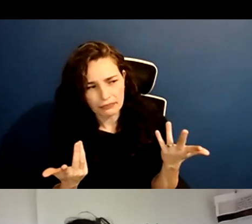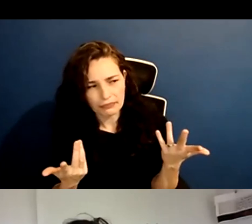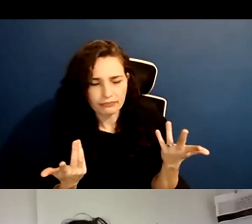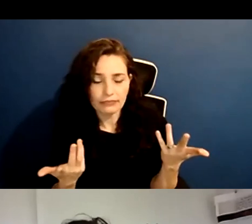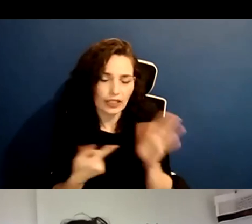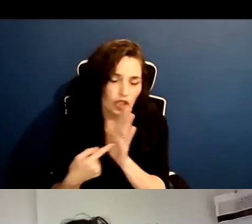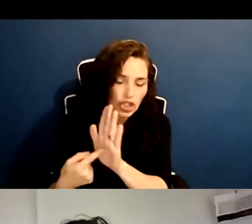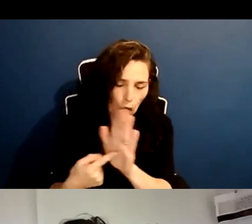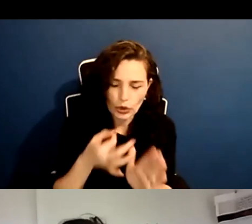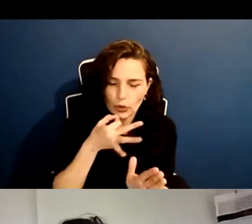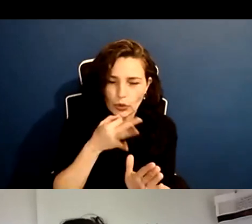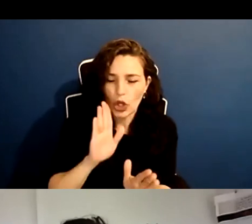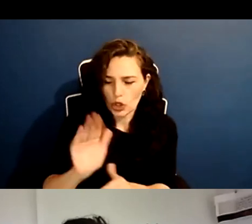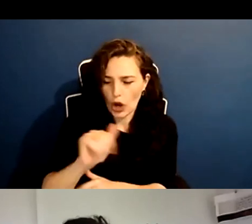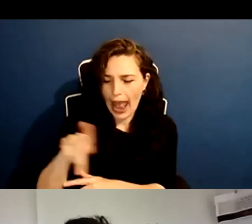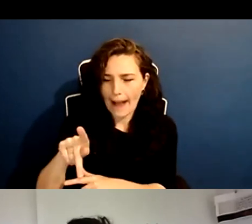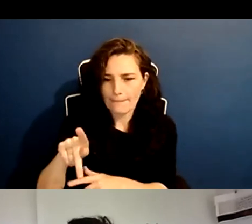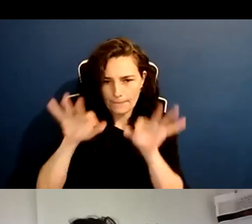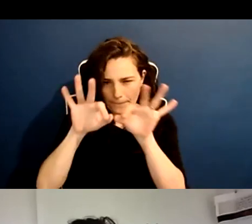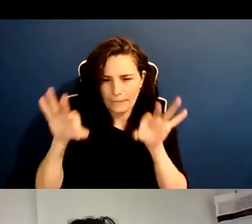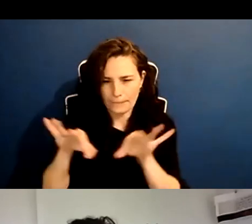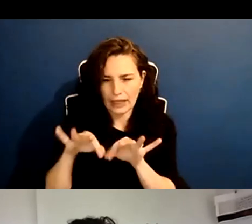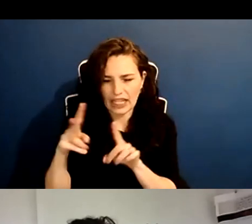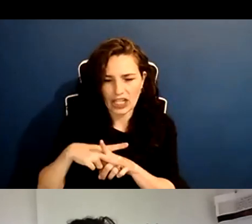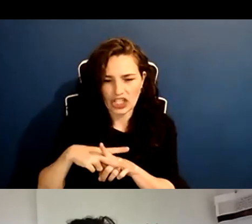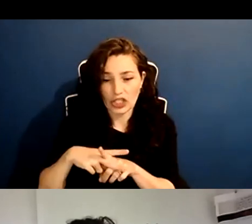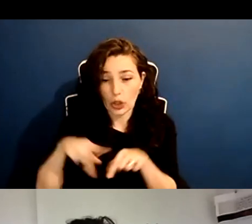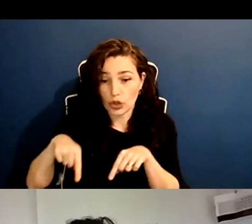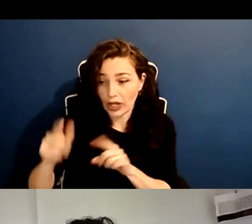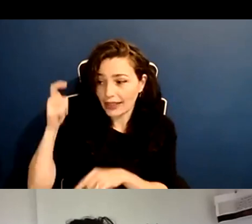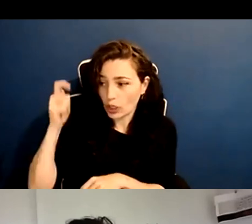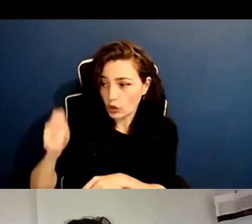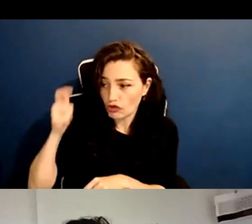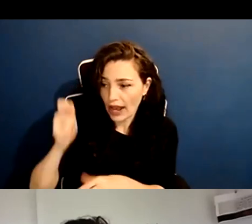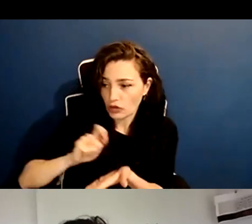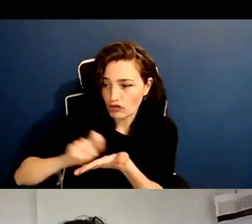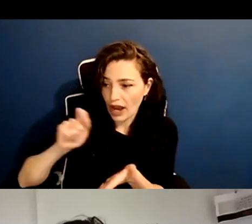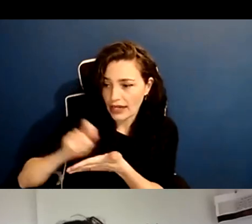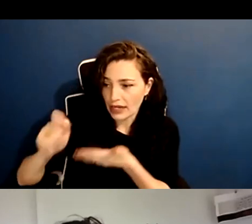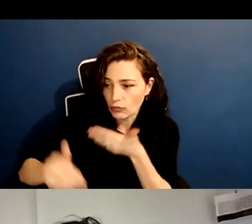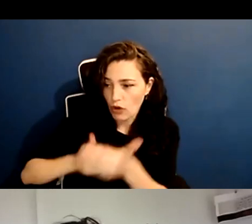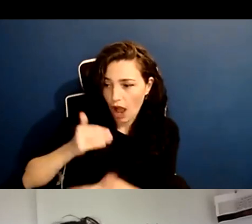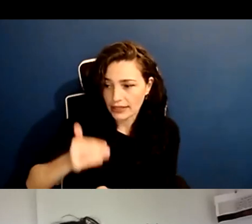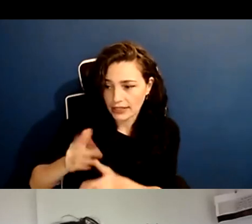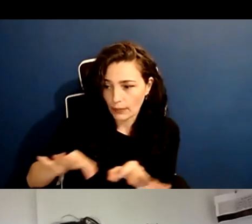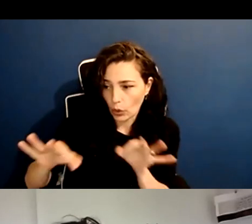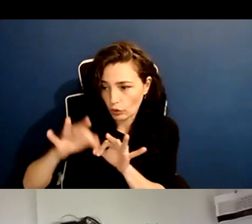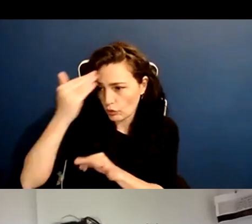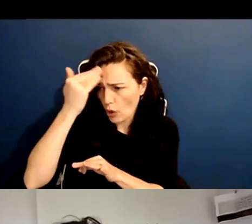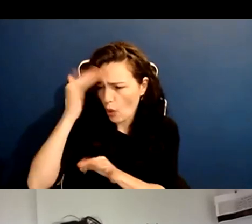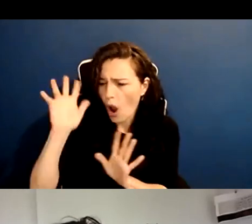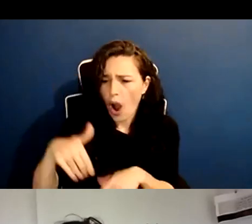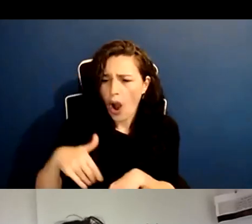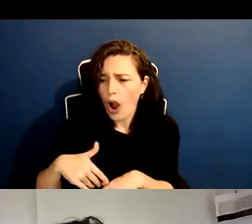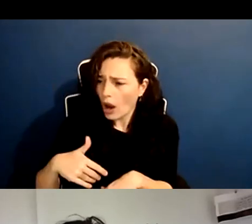I think just in the grant writing process, something I want to emphasize is that I think a lot of us are taught that you just go to your pen and paper